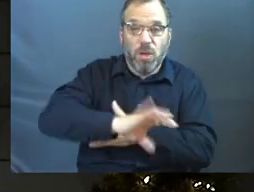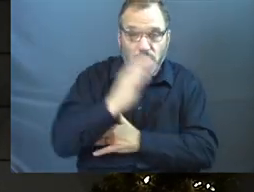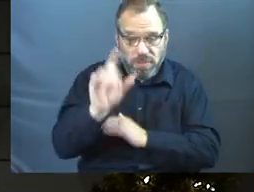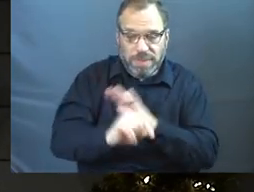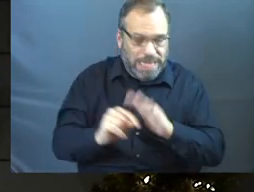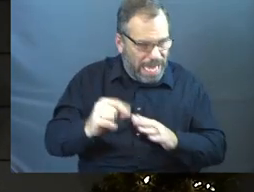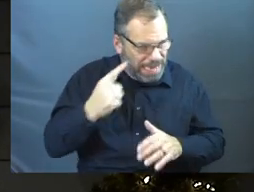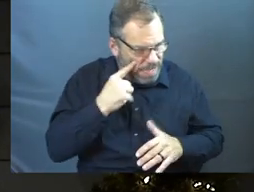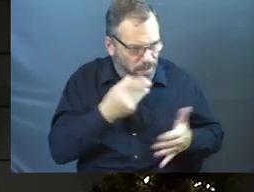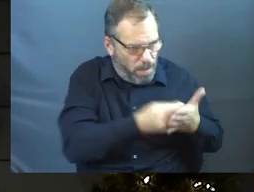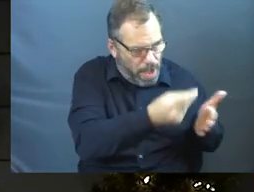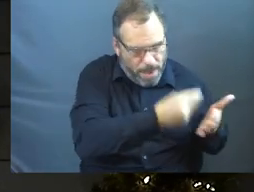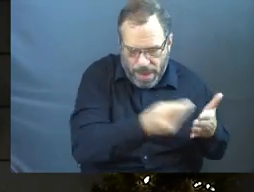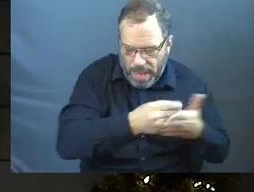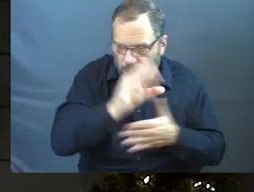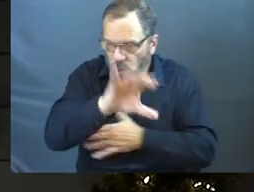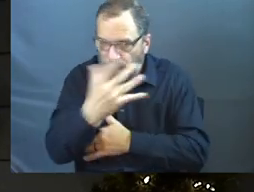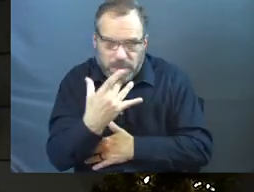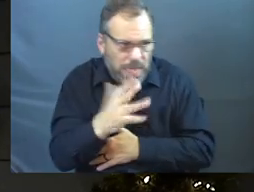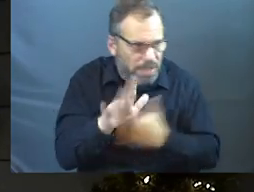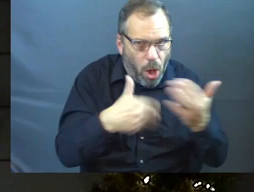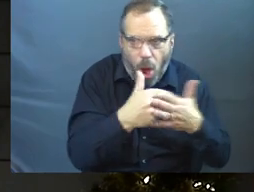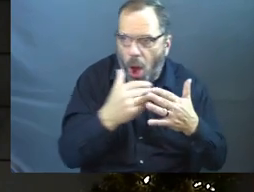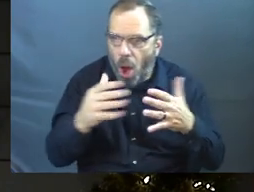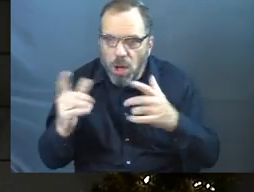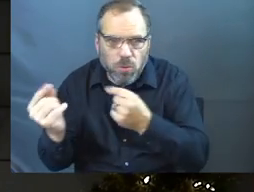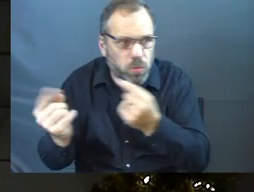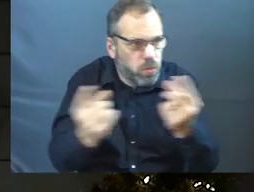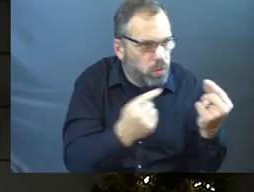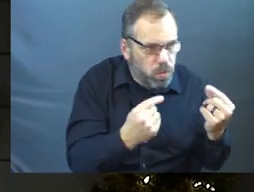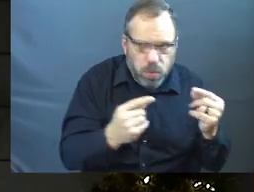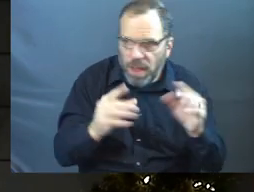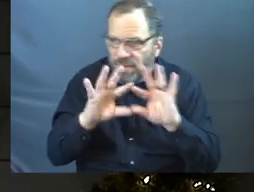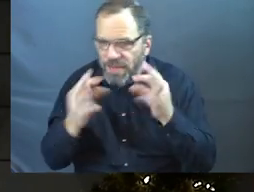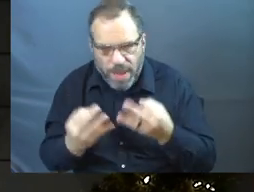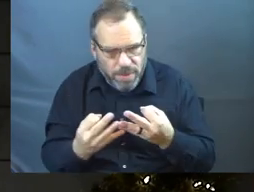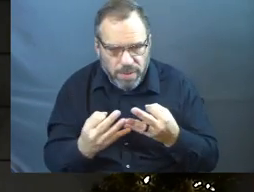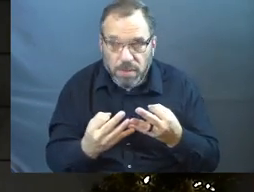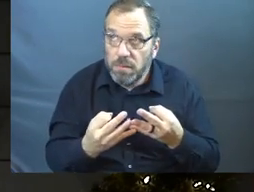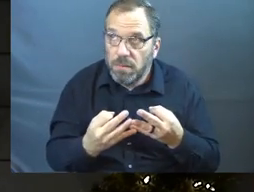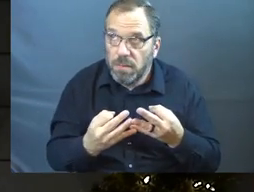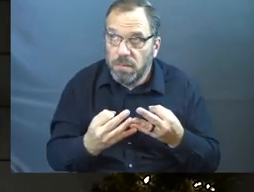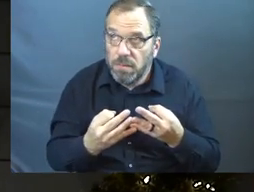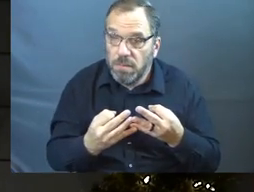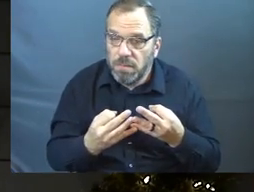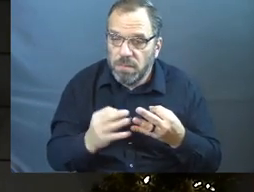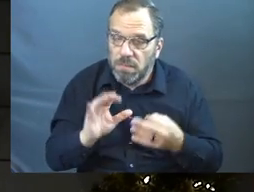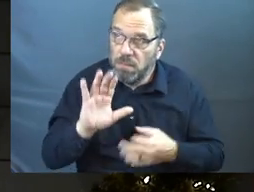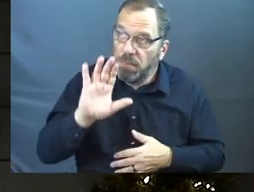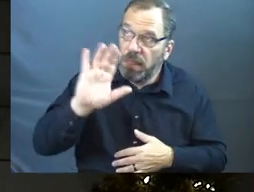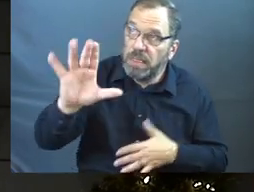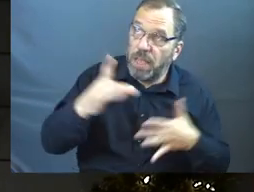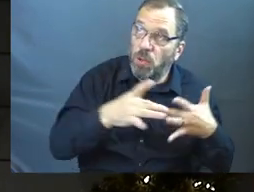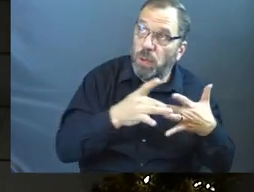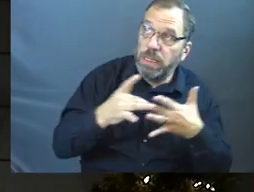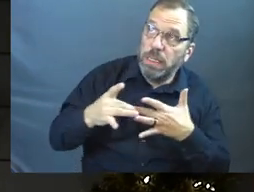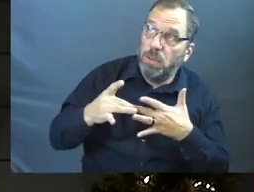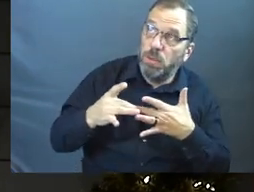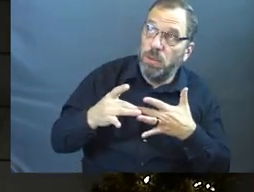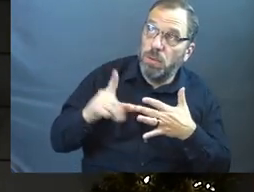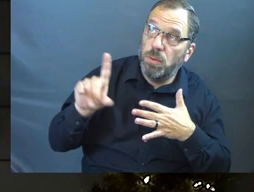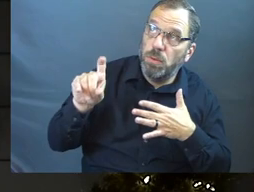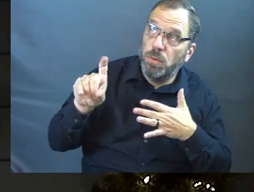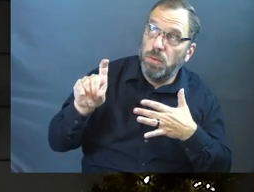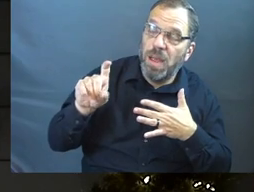season, I might think I'm getting all the things down, doing all the Christmas things right, but is it what you're leading me towards? Because that's